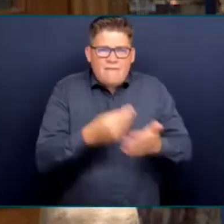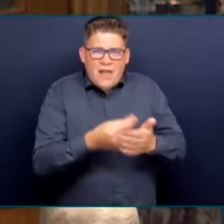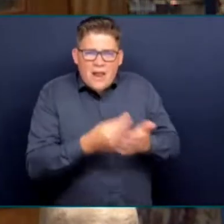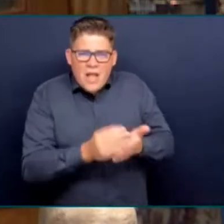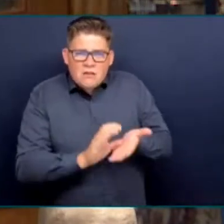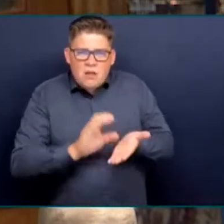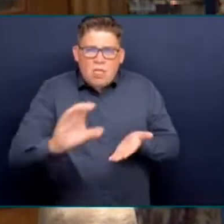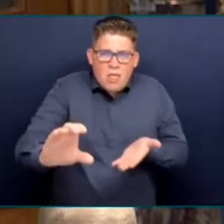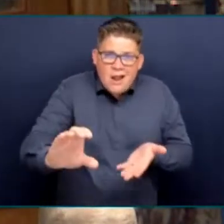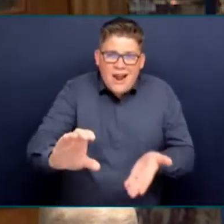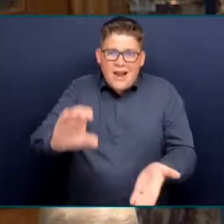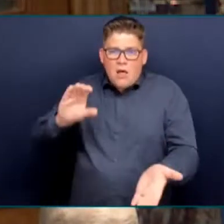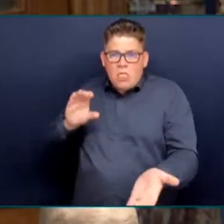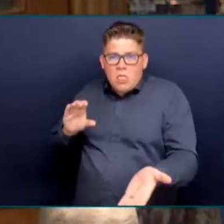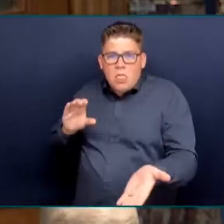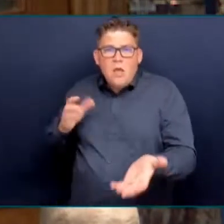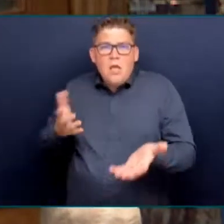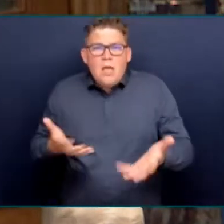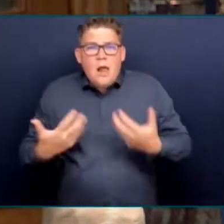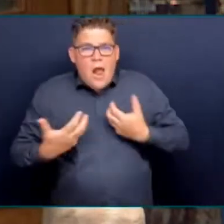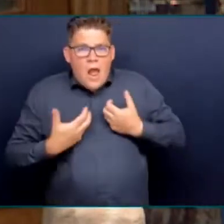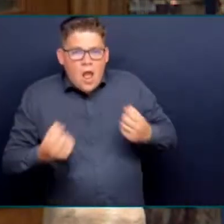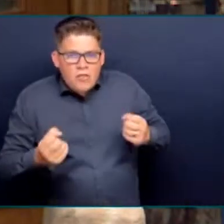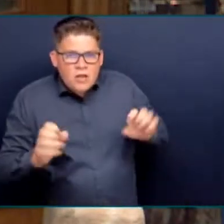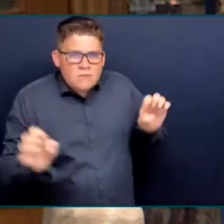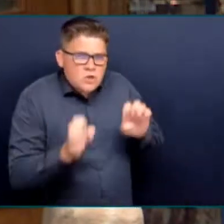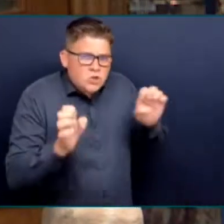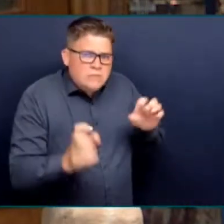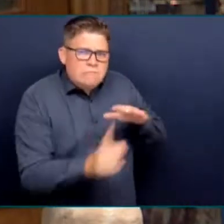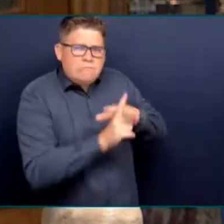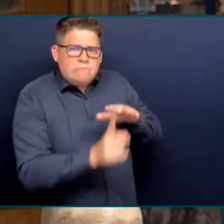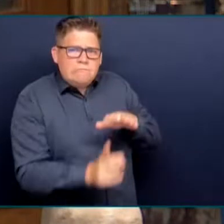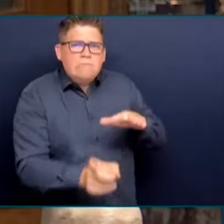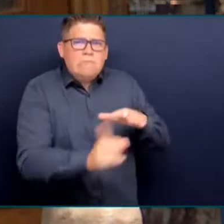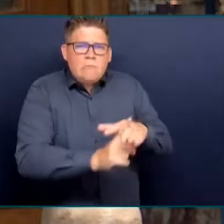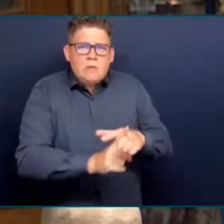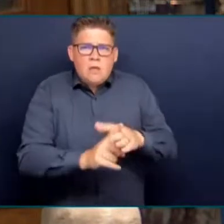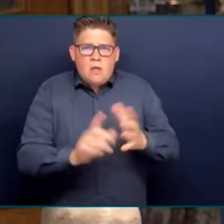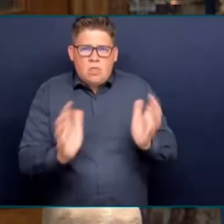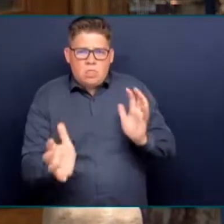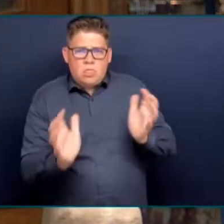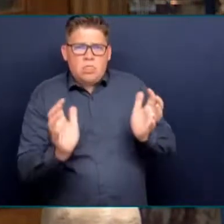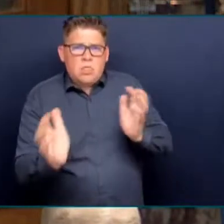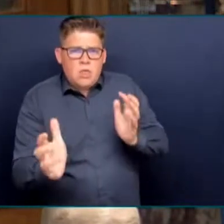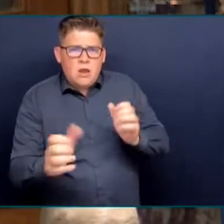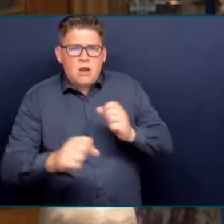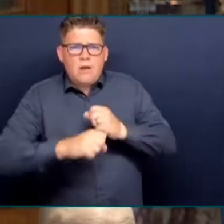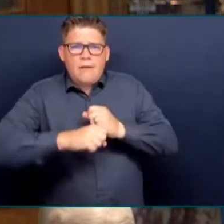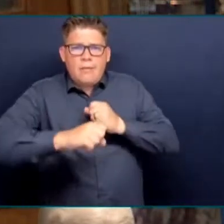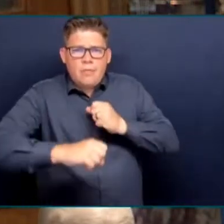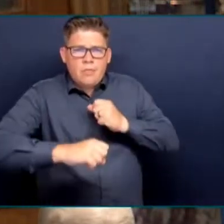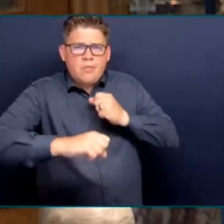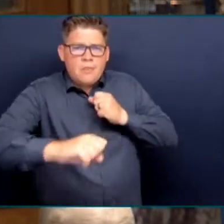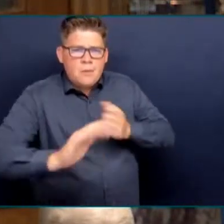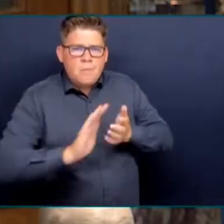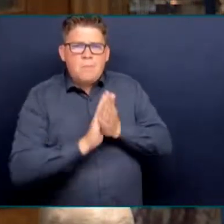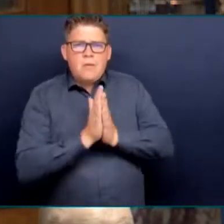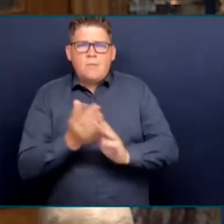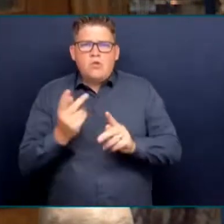and like many issues we face, it's too big for one person.